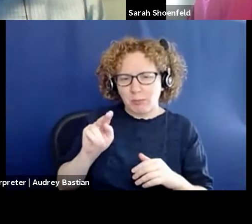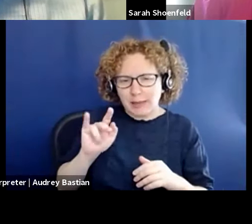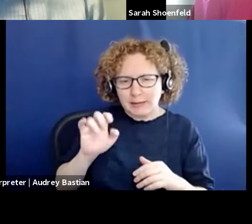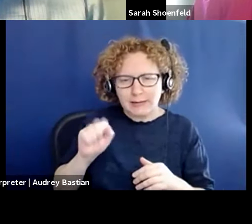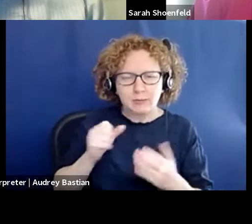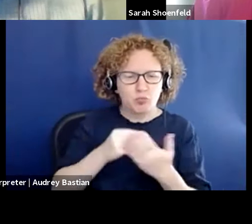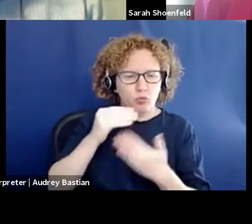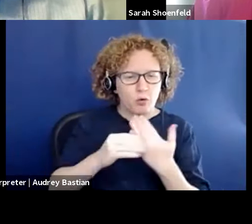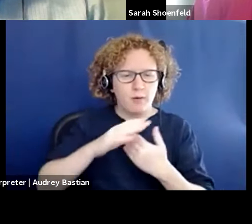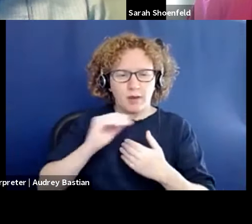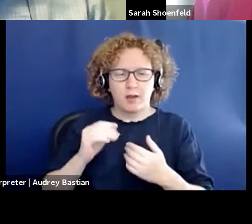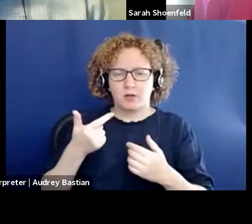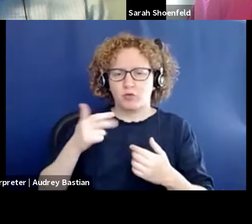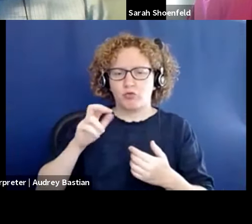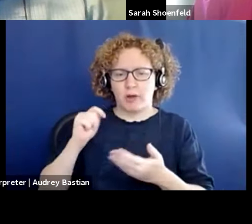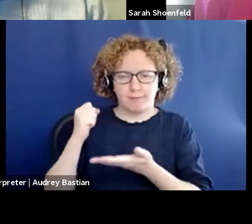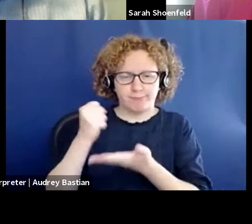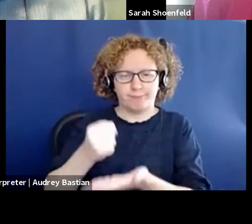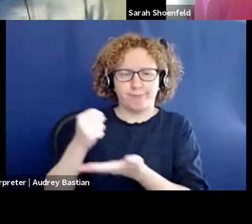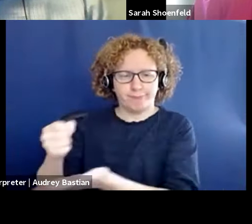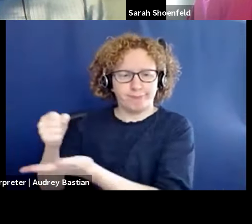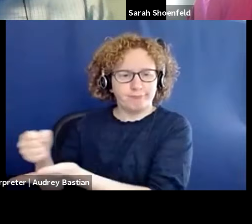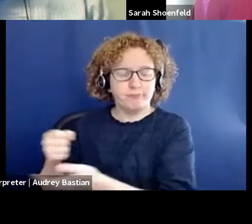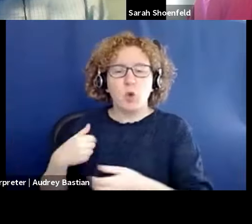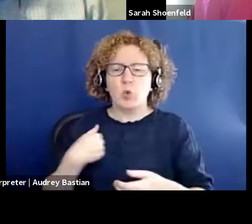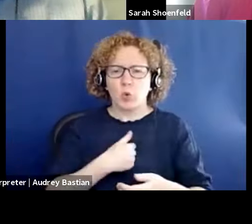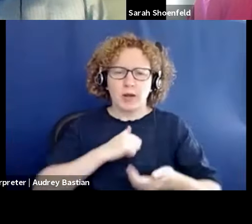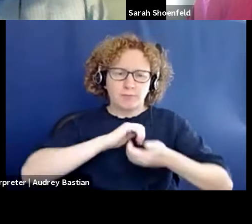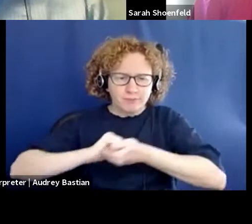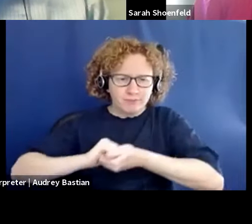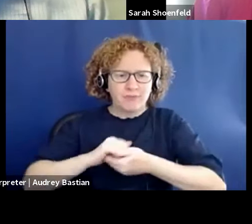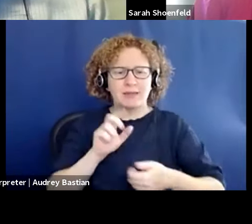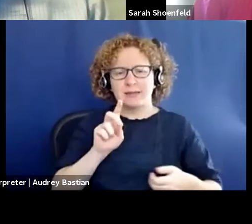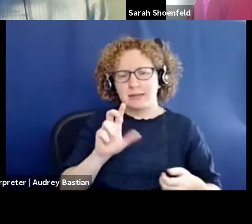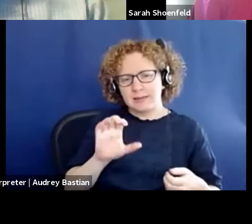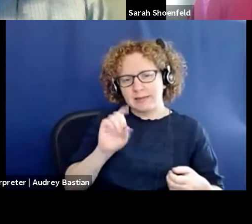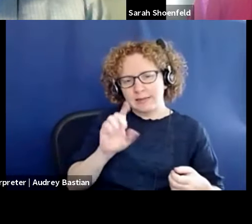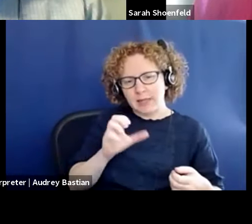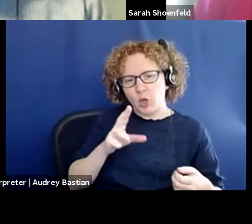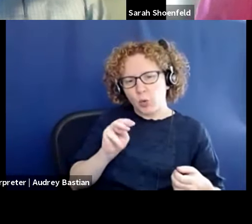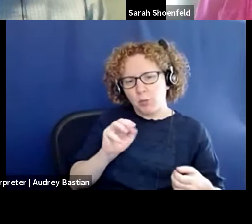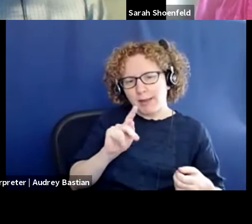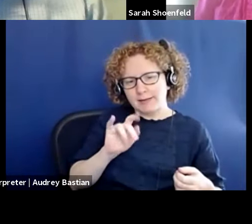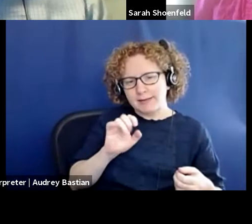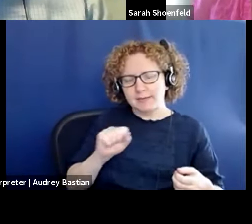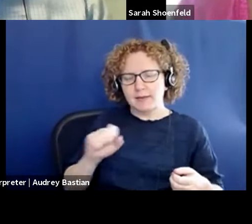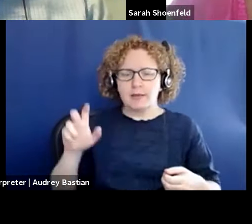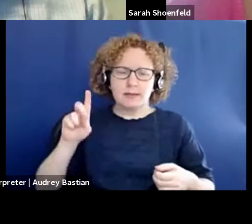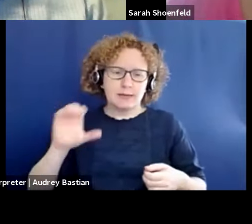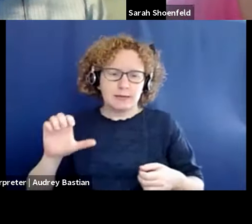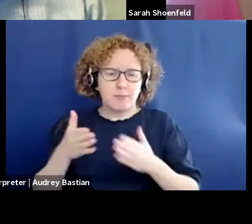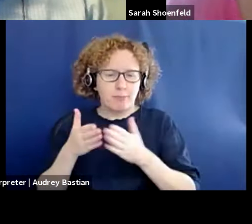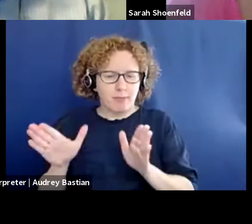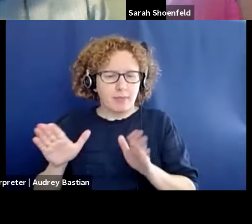Collaborative is a partnership between Humanities DC and the DC Public Library. This citywide oral history project